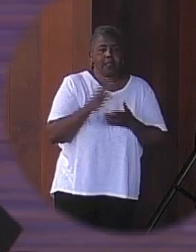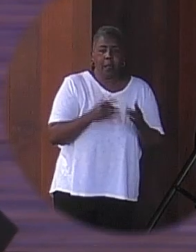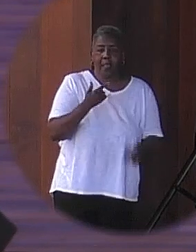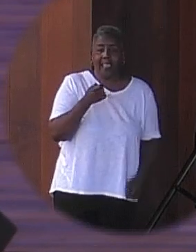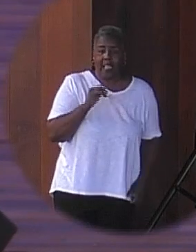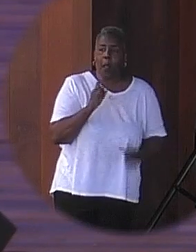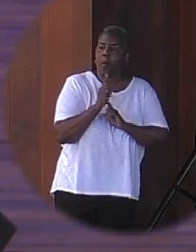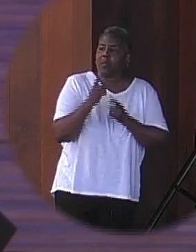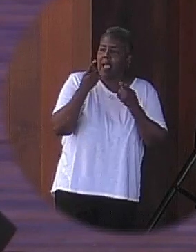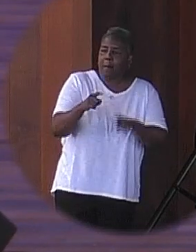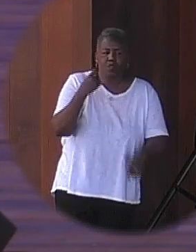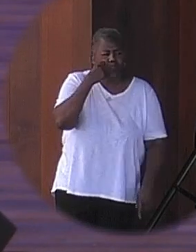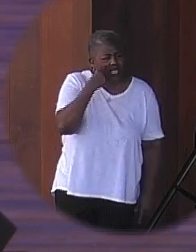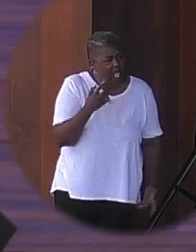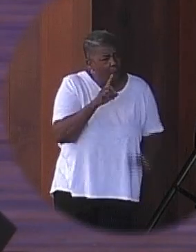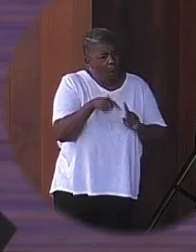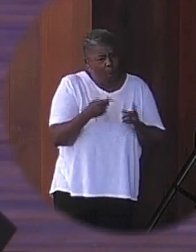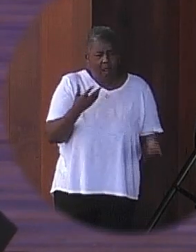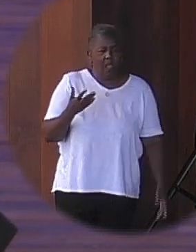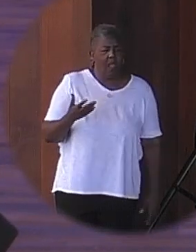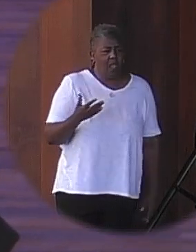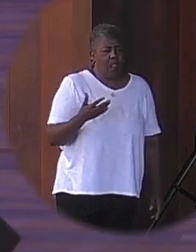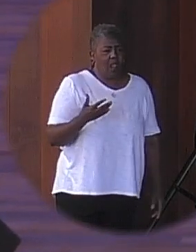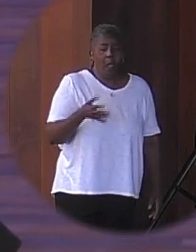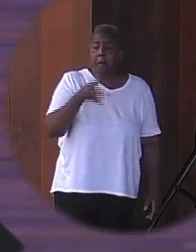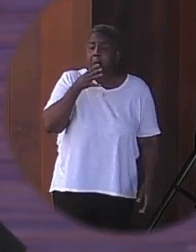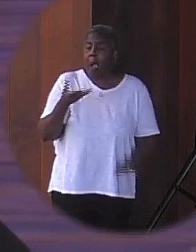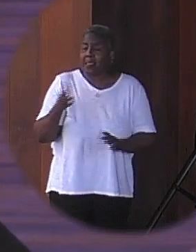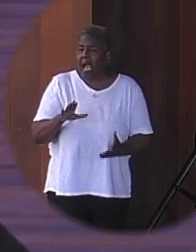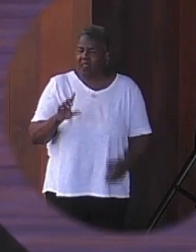us. When mama died, where was God?